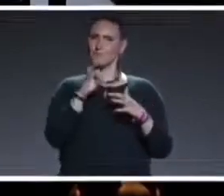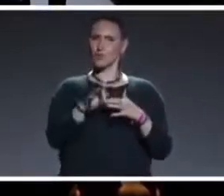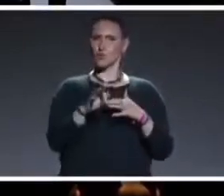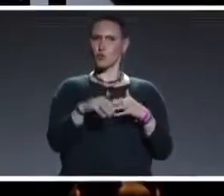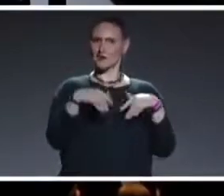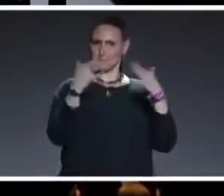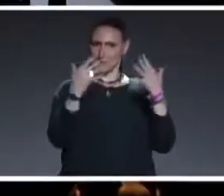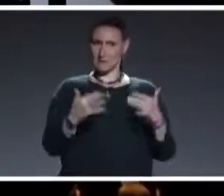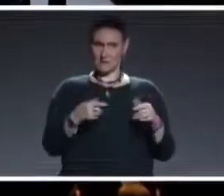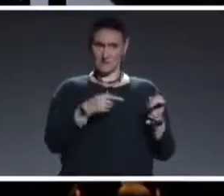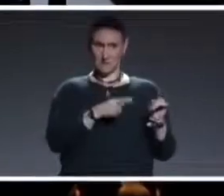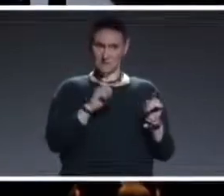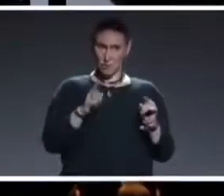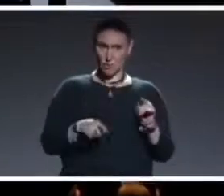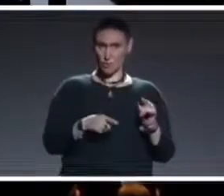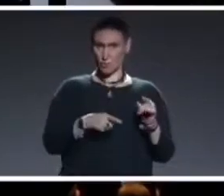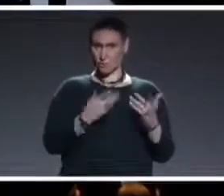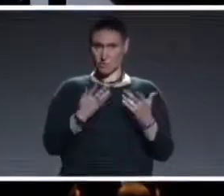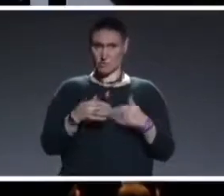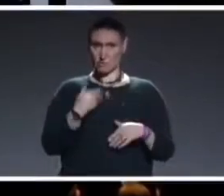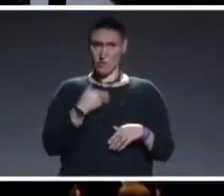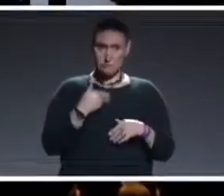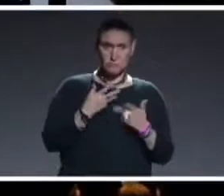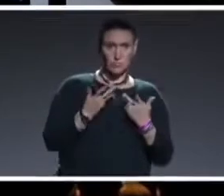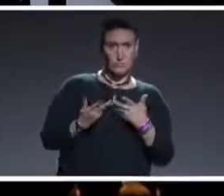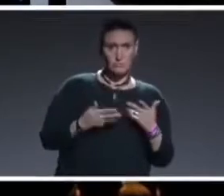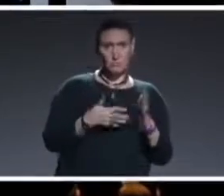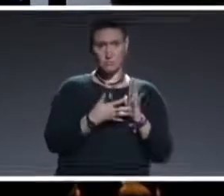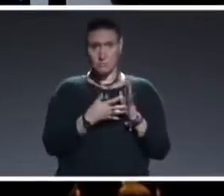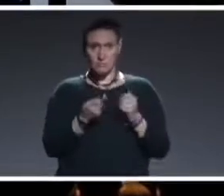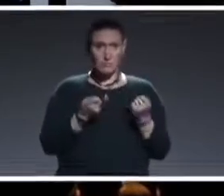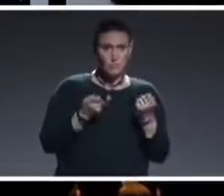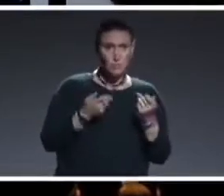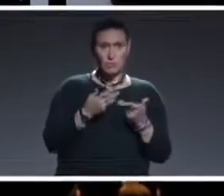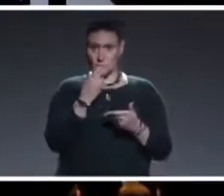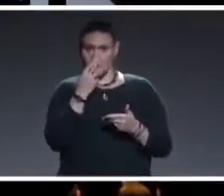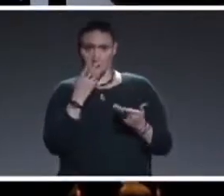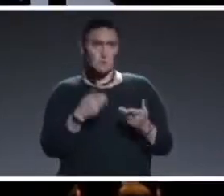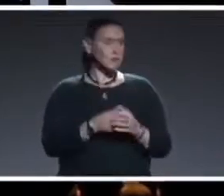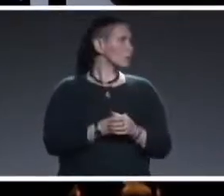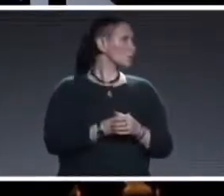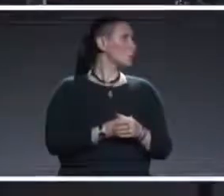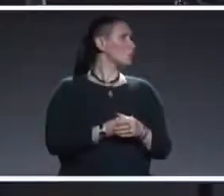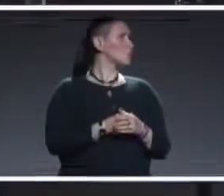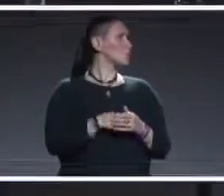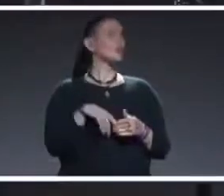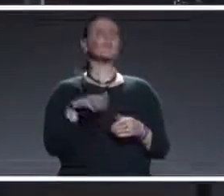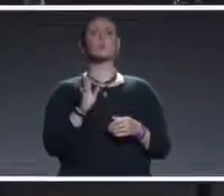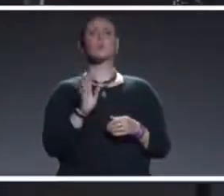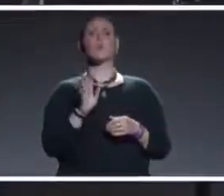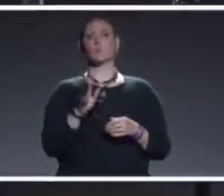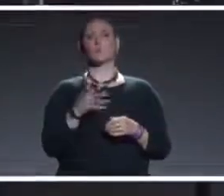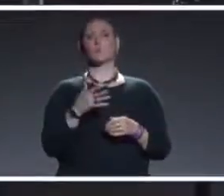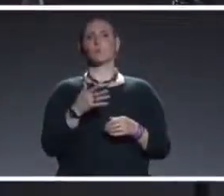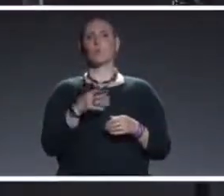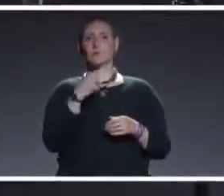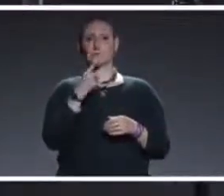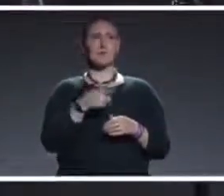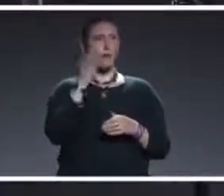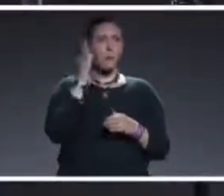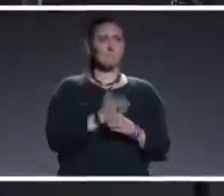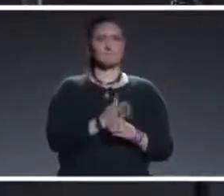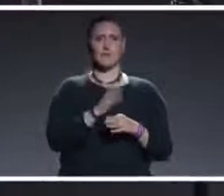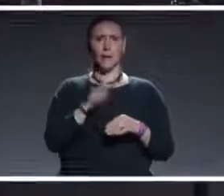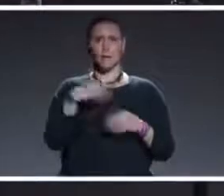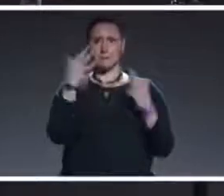Never? No, I really love my friends. This is why I came back to make